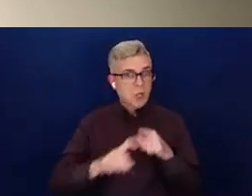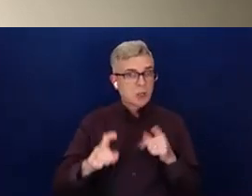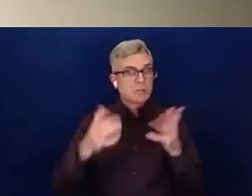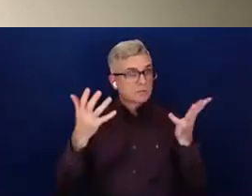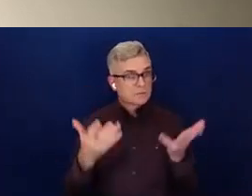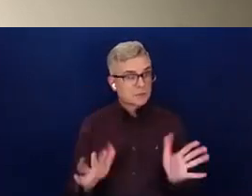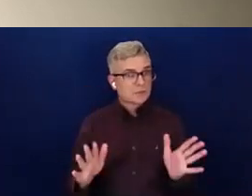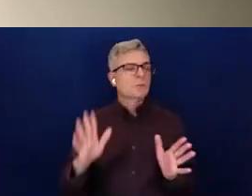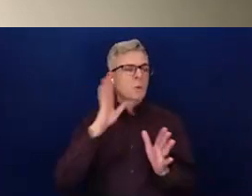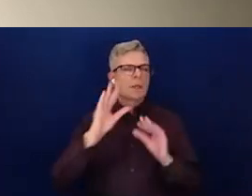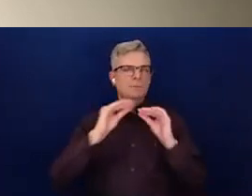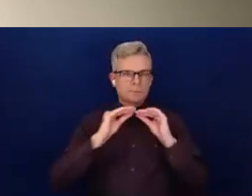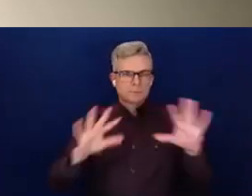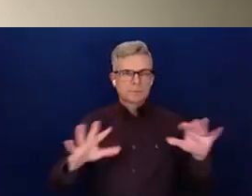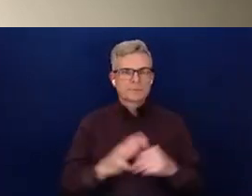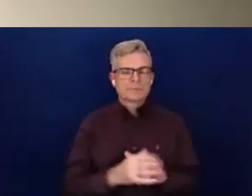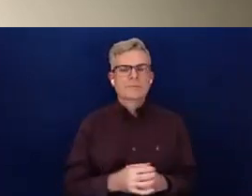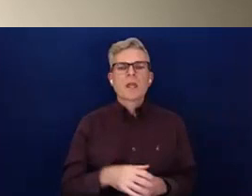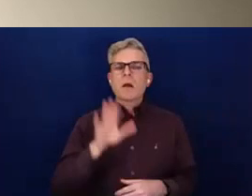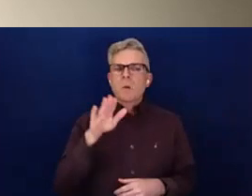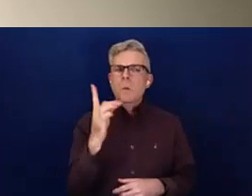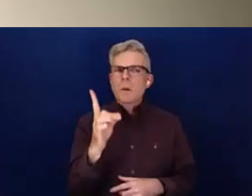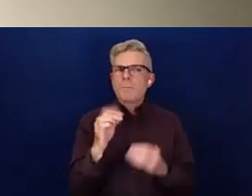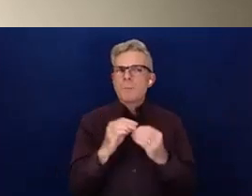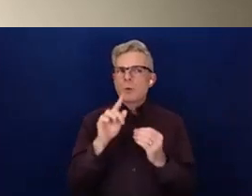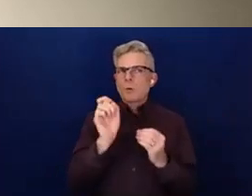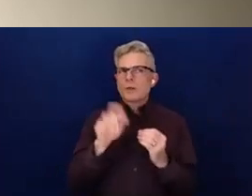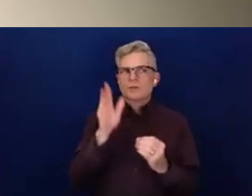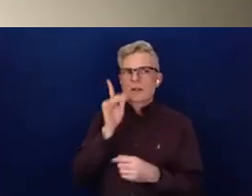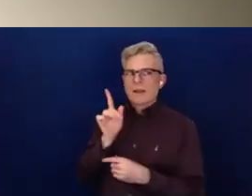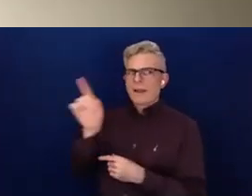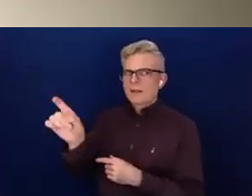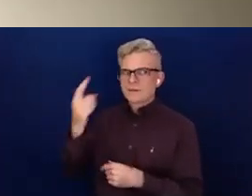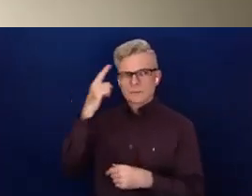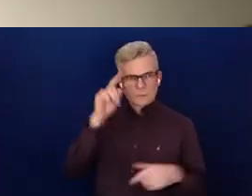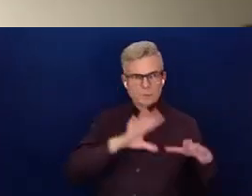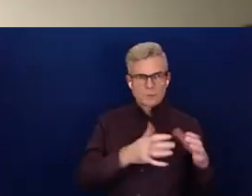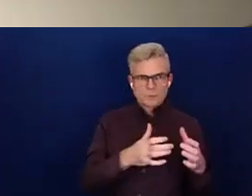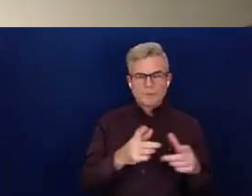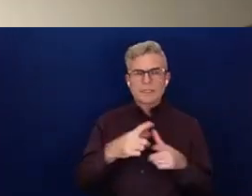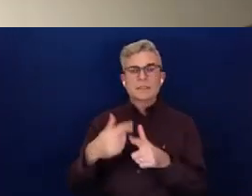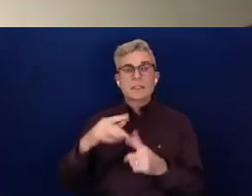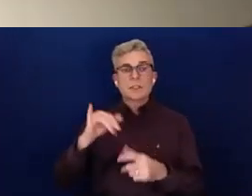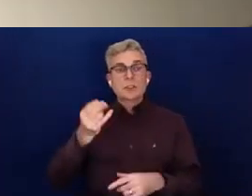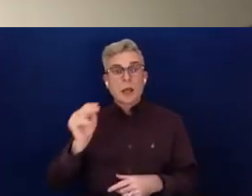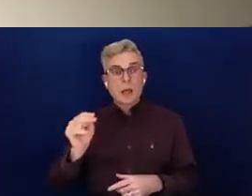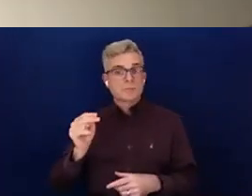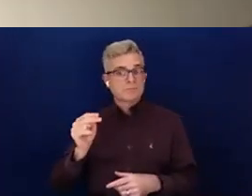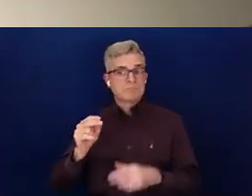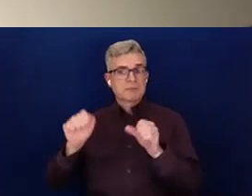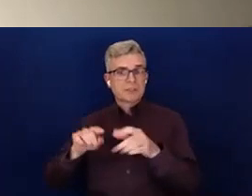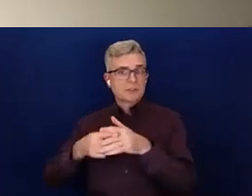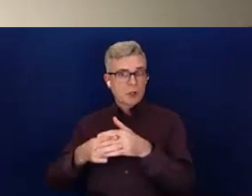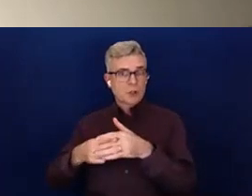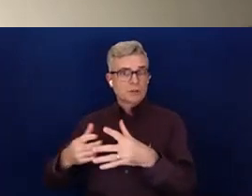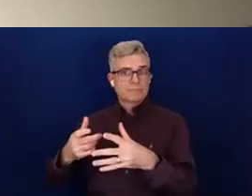ask one more question on behalf of the group, and then, John, if we could start going to the phone lines.